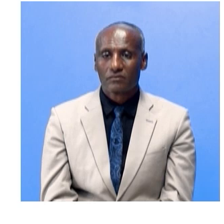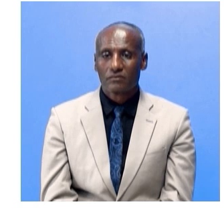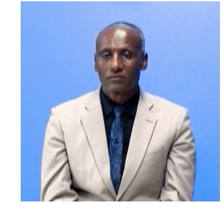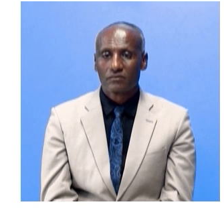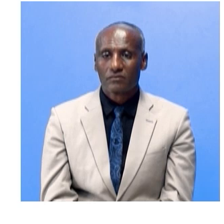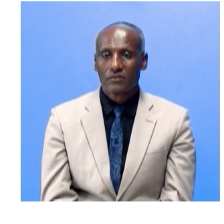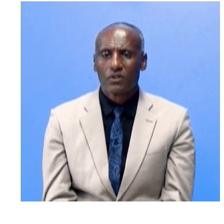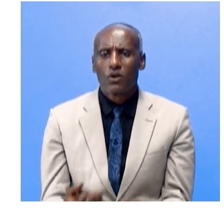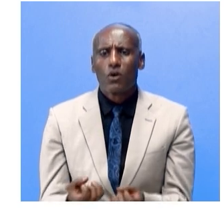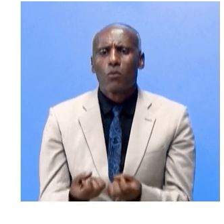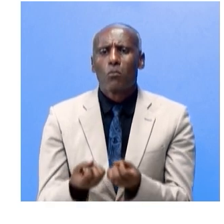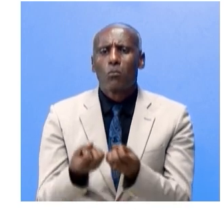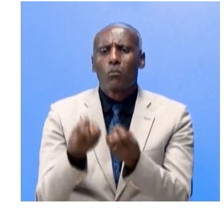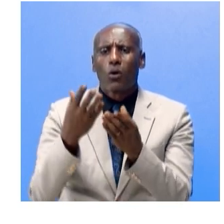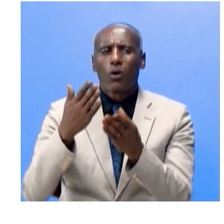more than